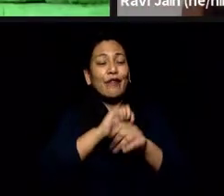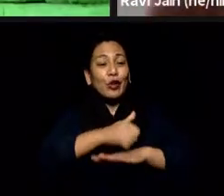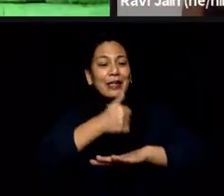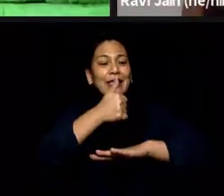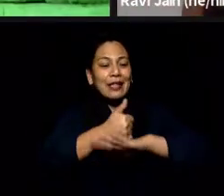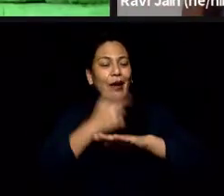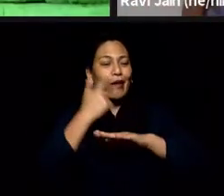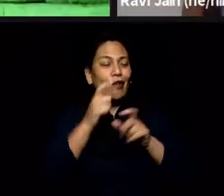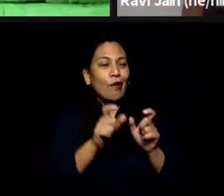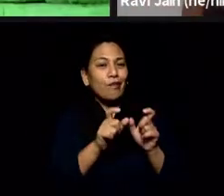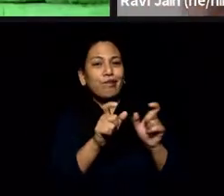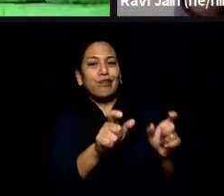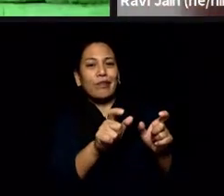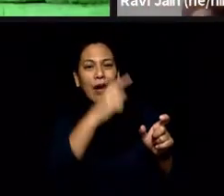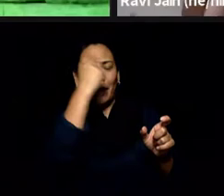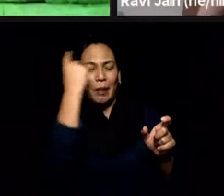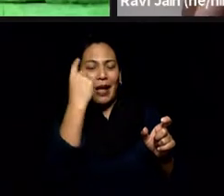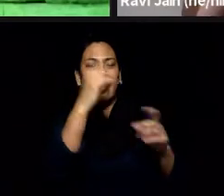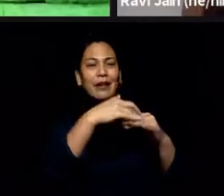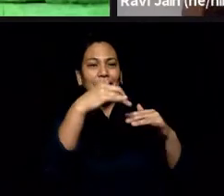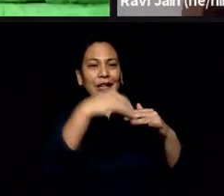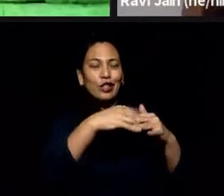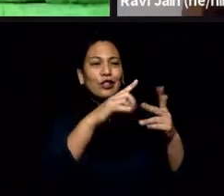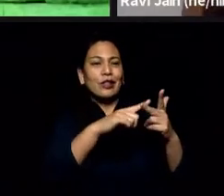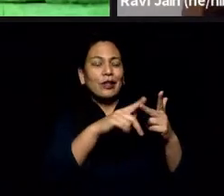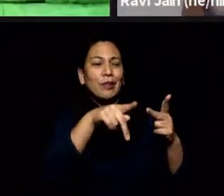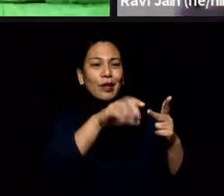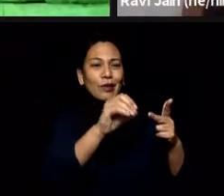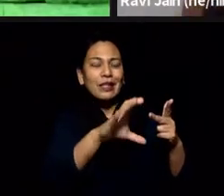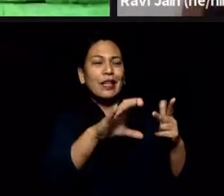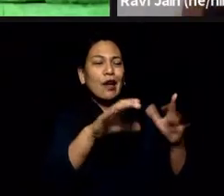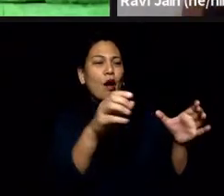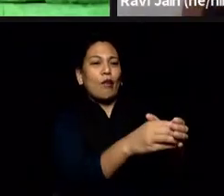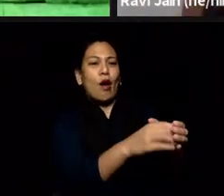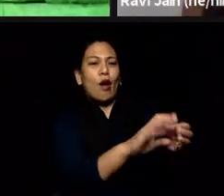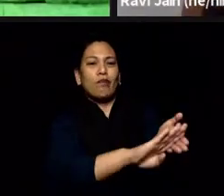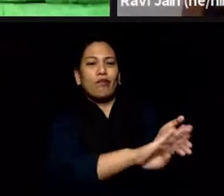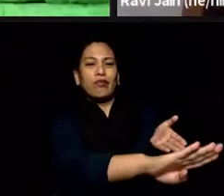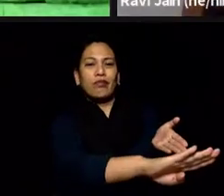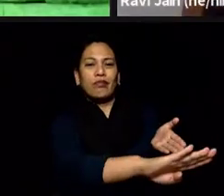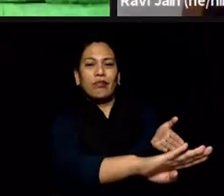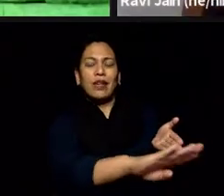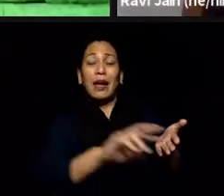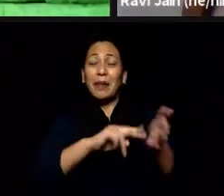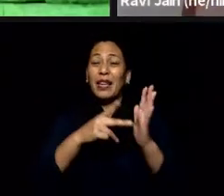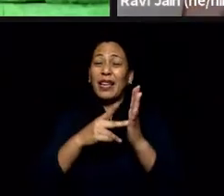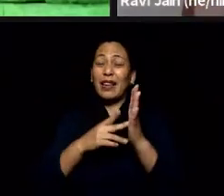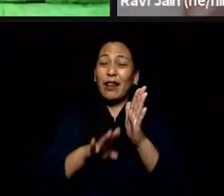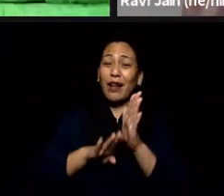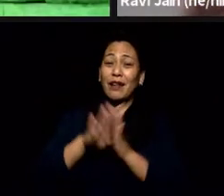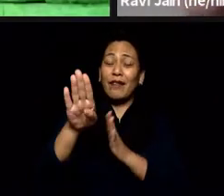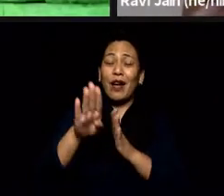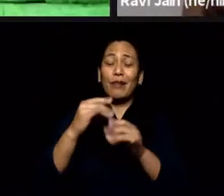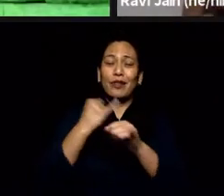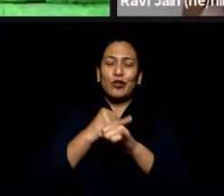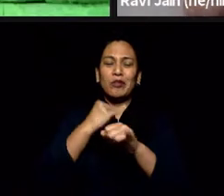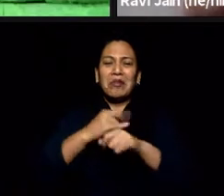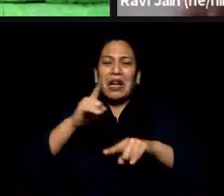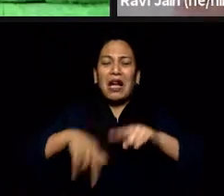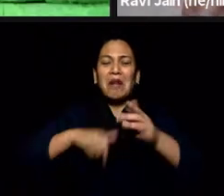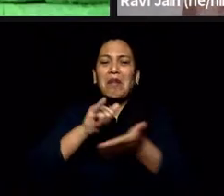Black people, Indigenous people, and people of color small. You can't grow an institution. You can't, there, why do we have so